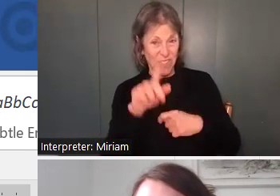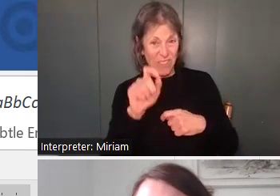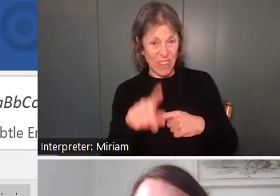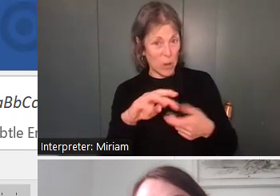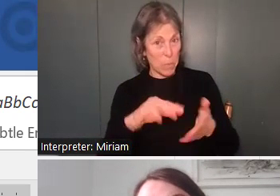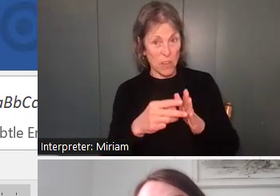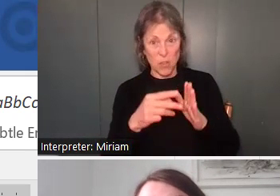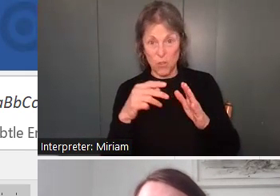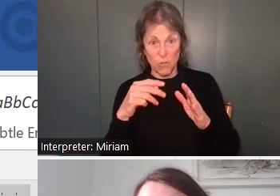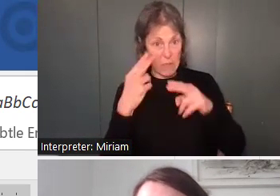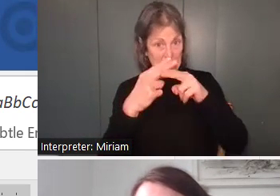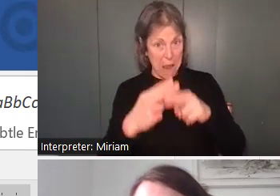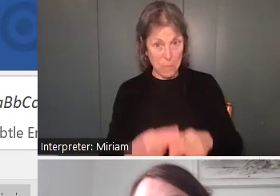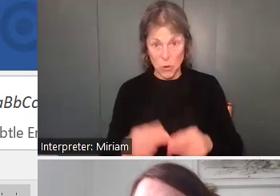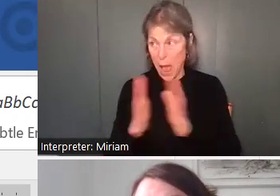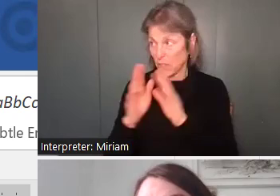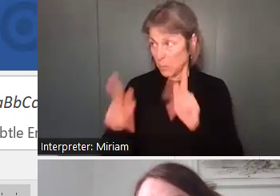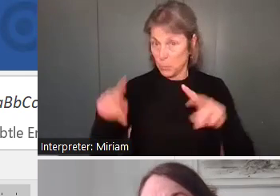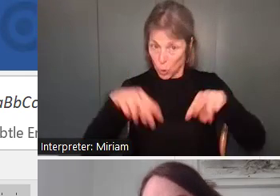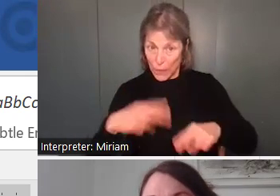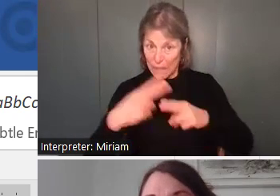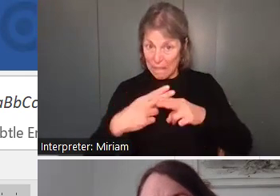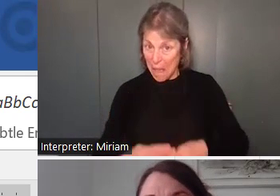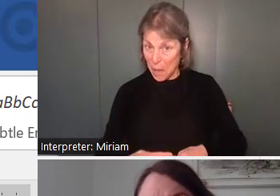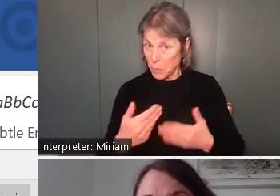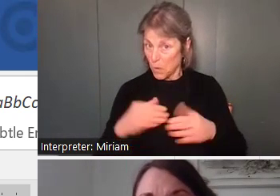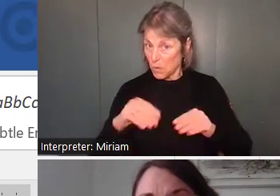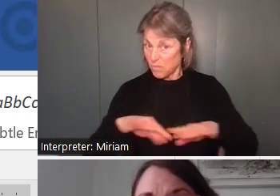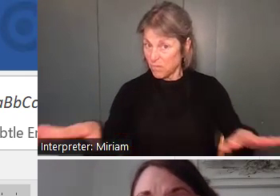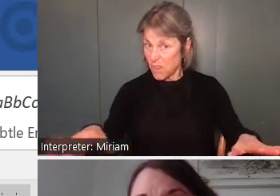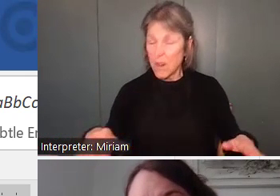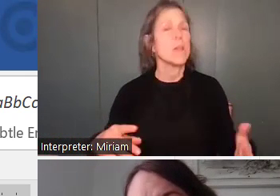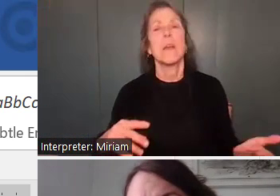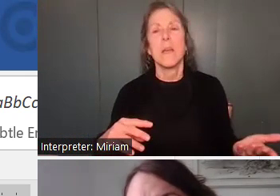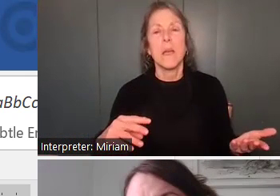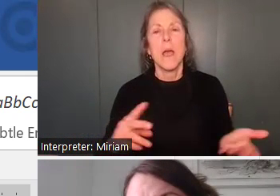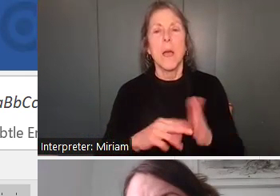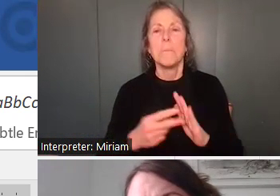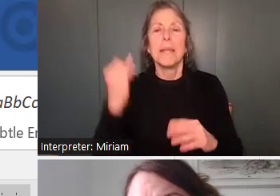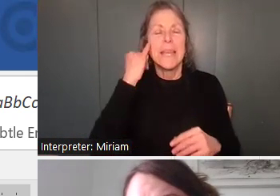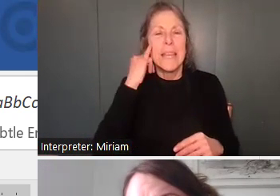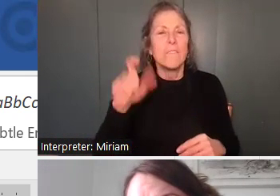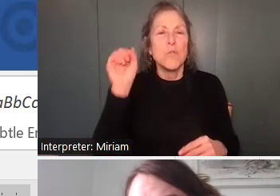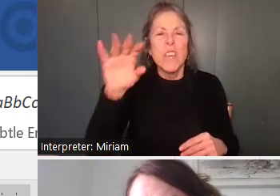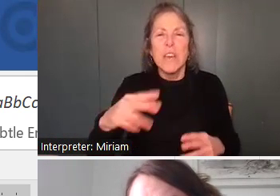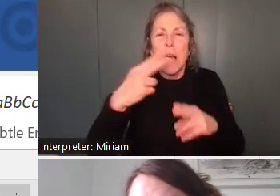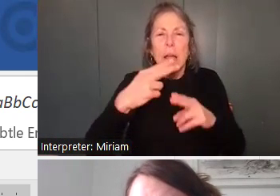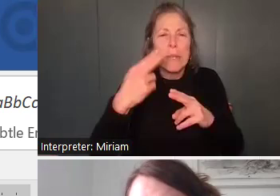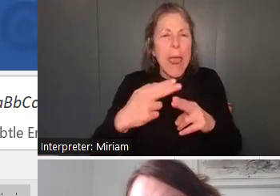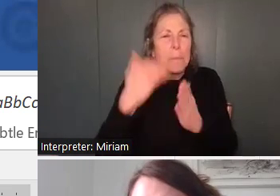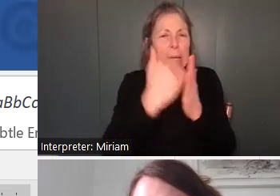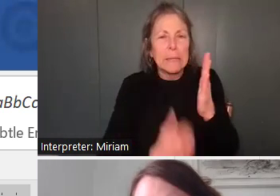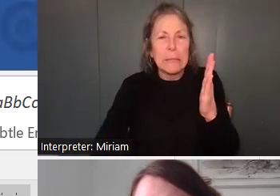everybody once the people, Yeah, because I mean, Well, see, maybe if you give a list of names to